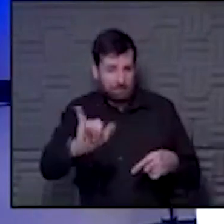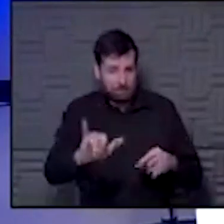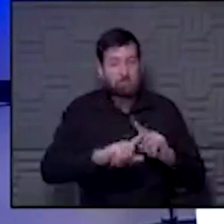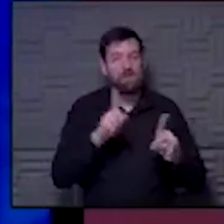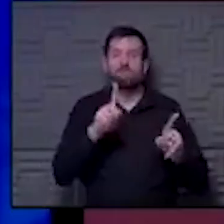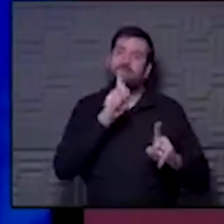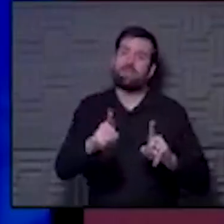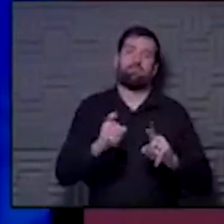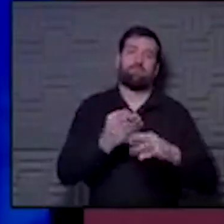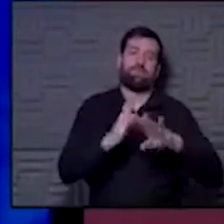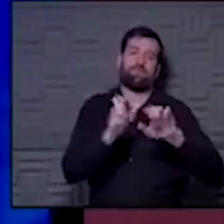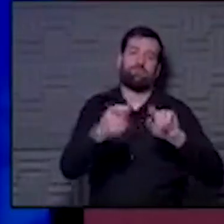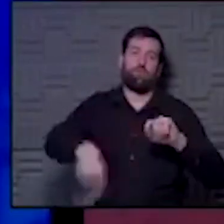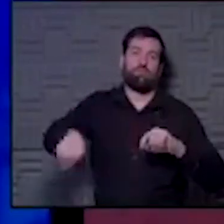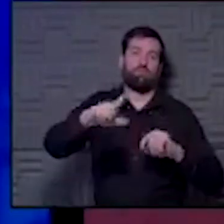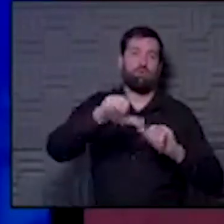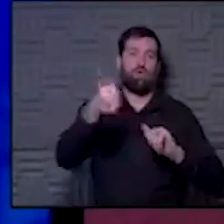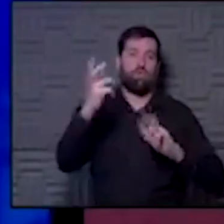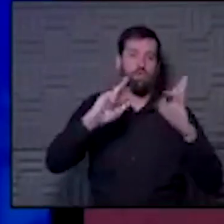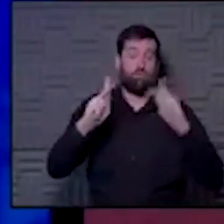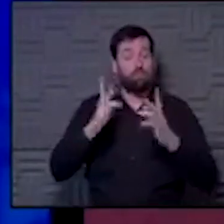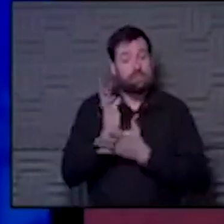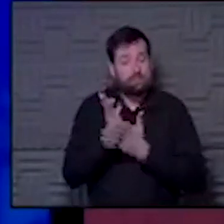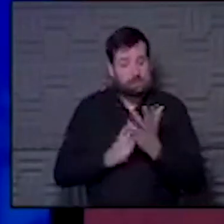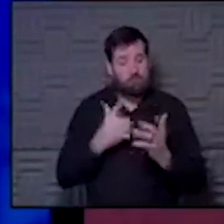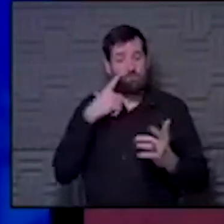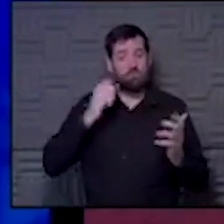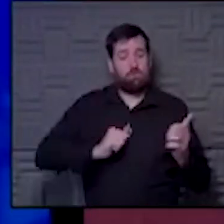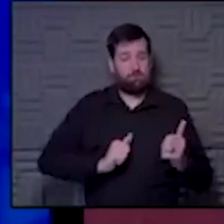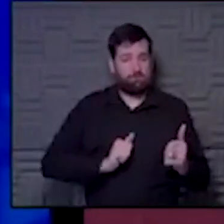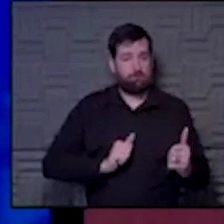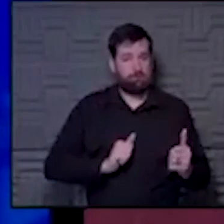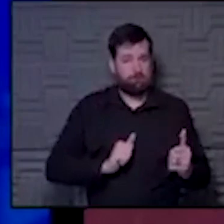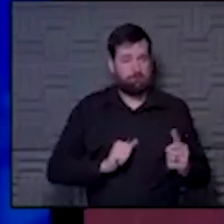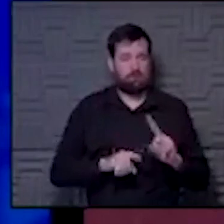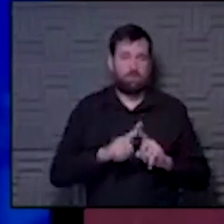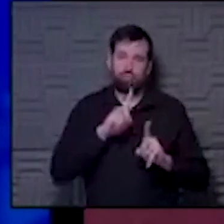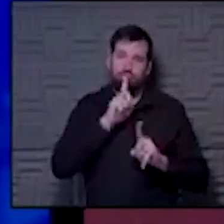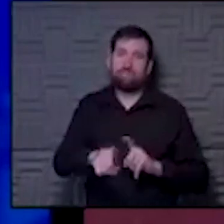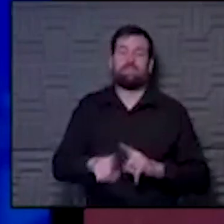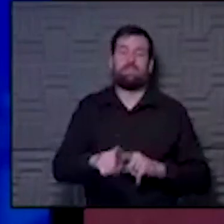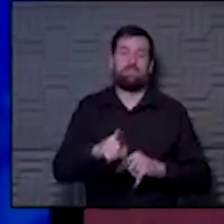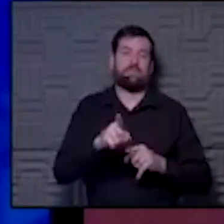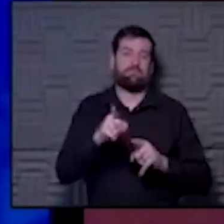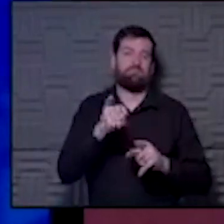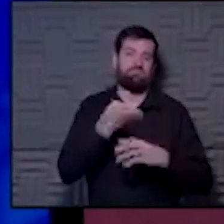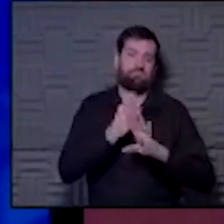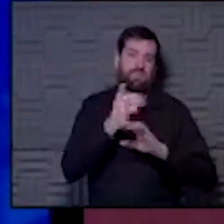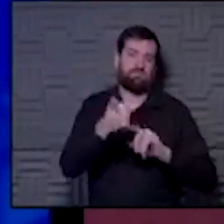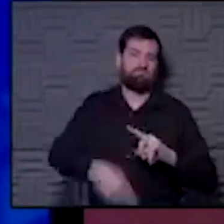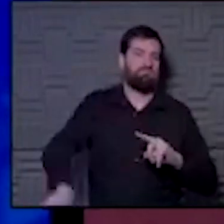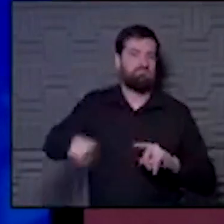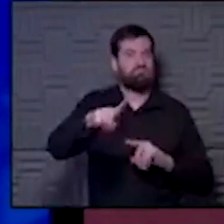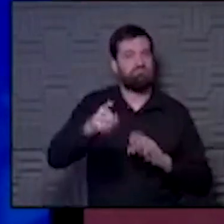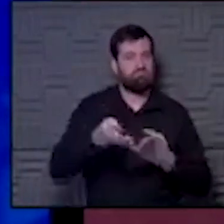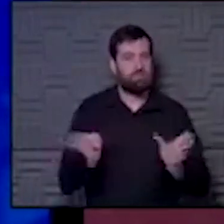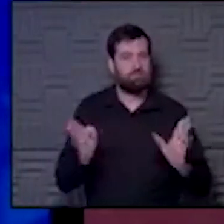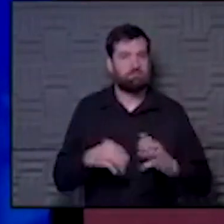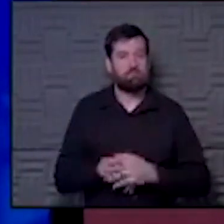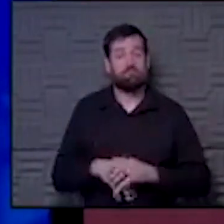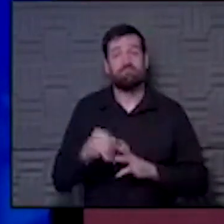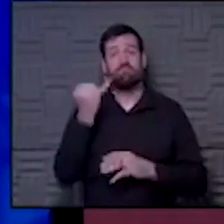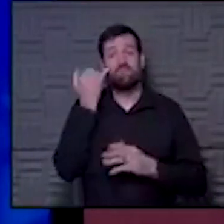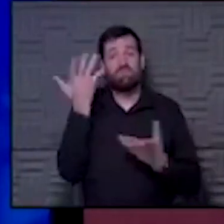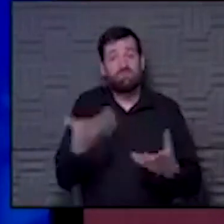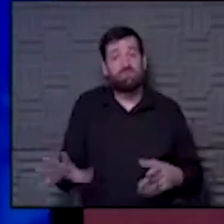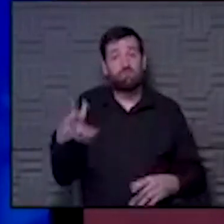protect others, right? It does offer you some protection as well, but it really protects others first and foremost. So if you get the